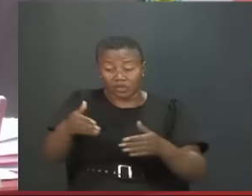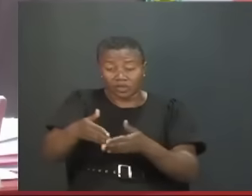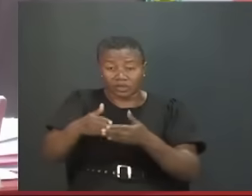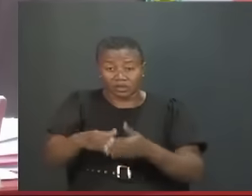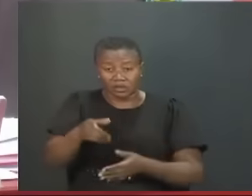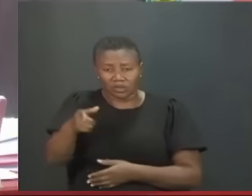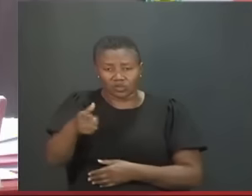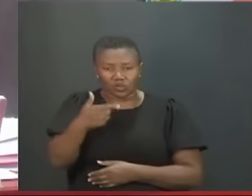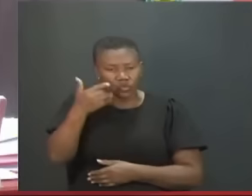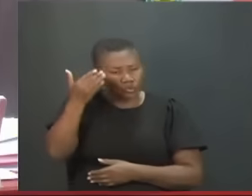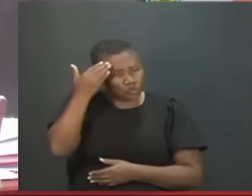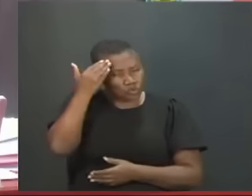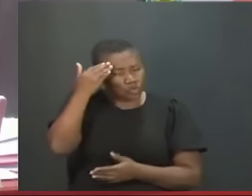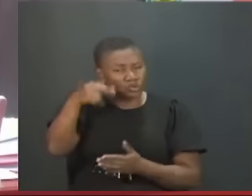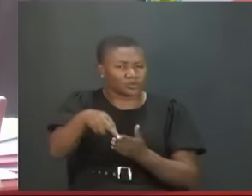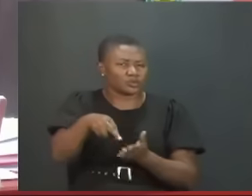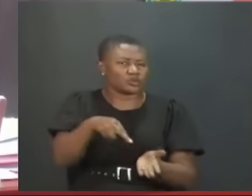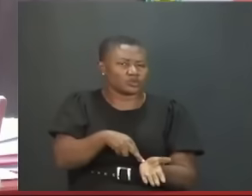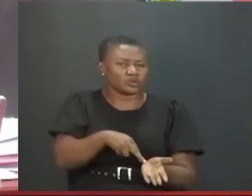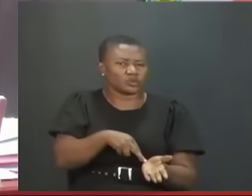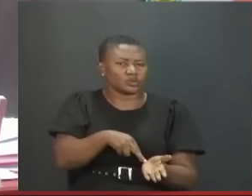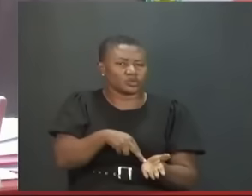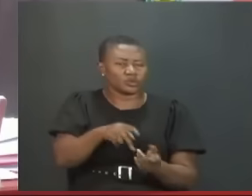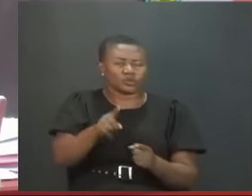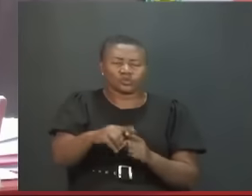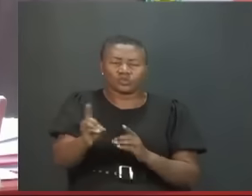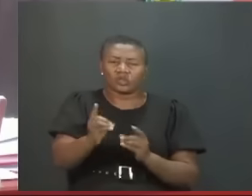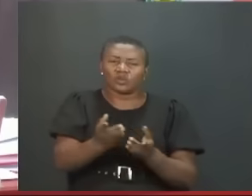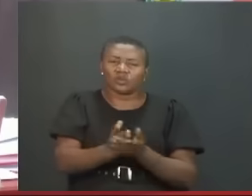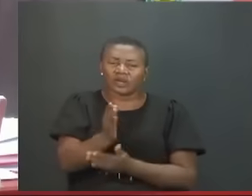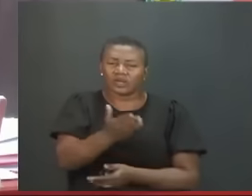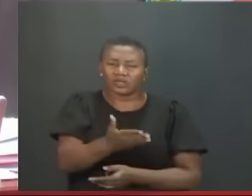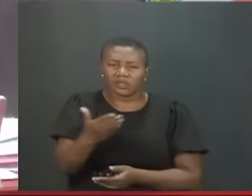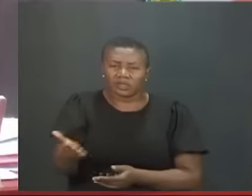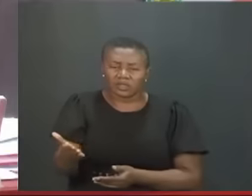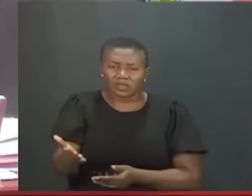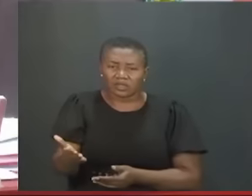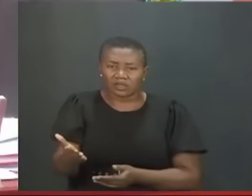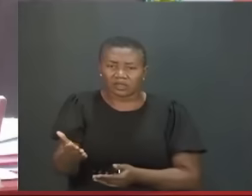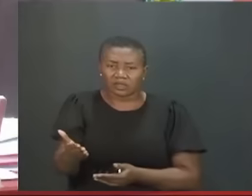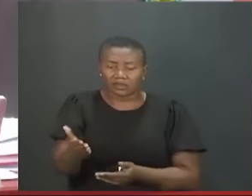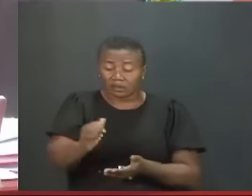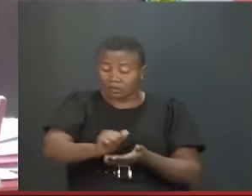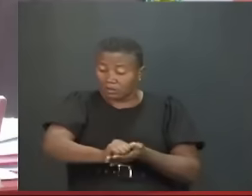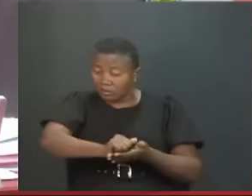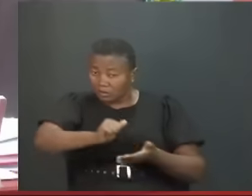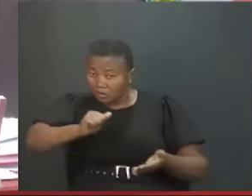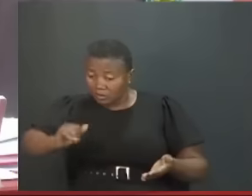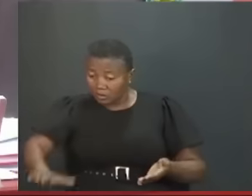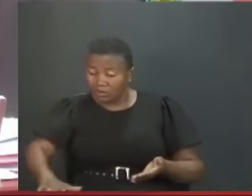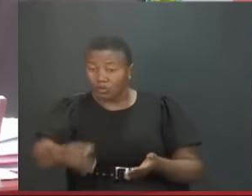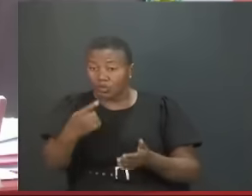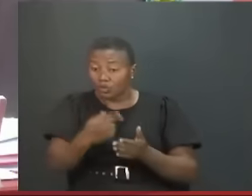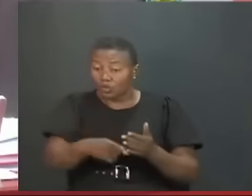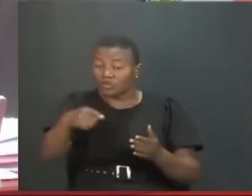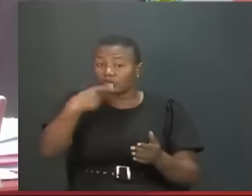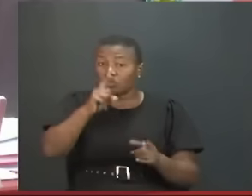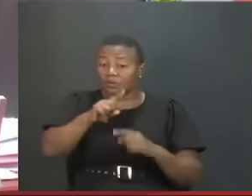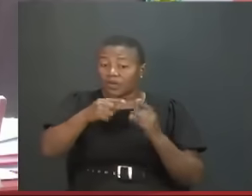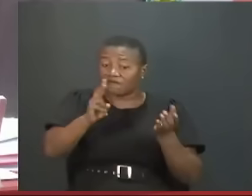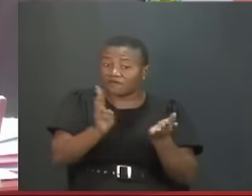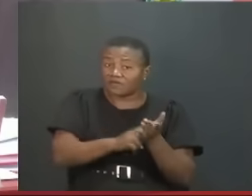who knows the rules, to do the needful by withdrawing this aspect